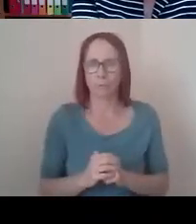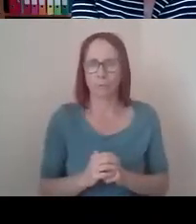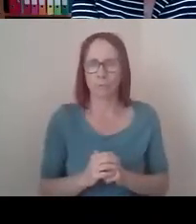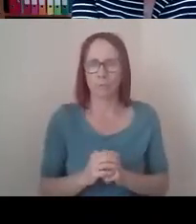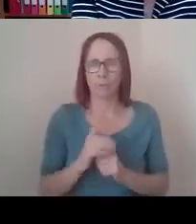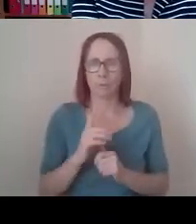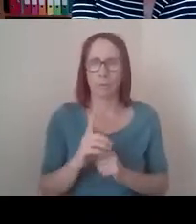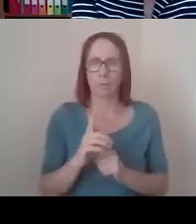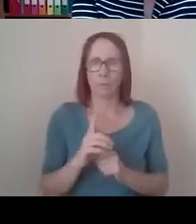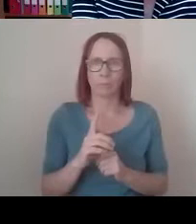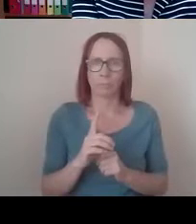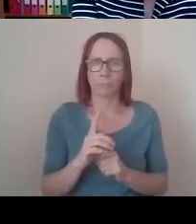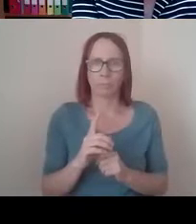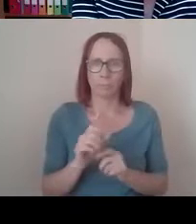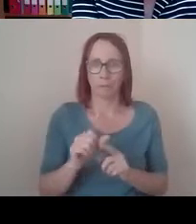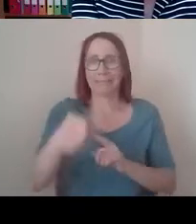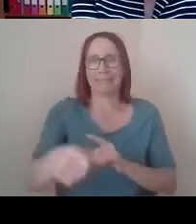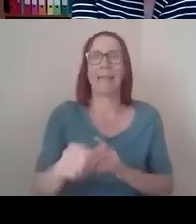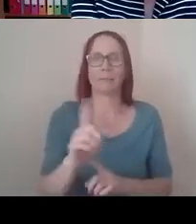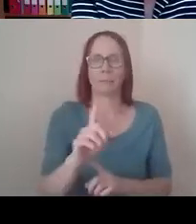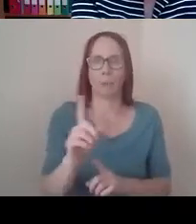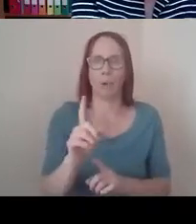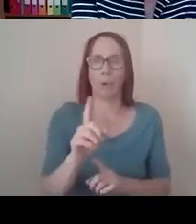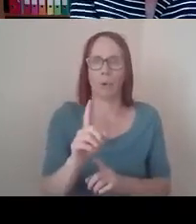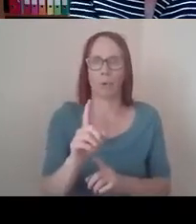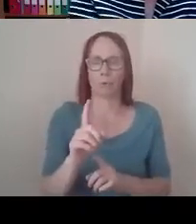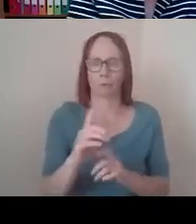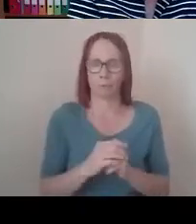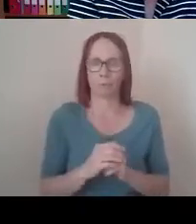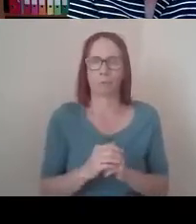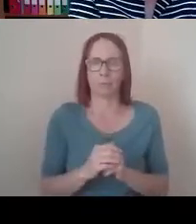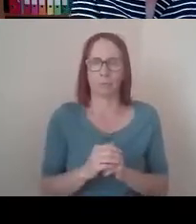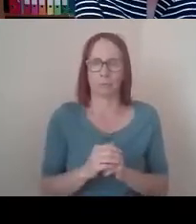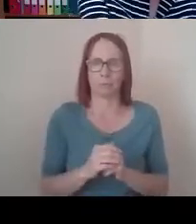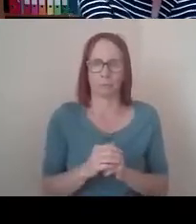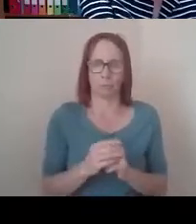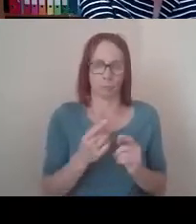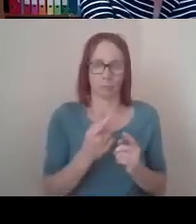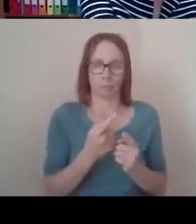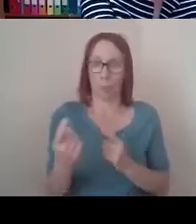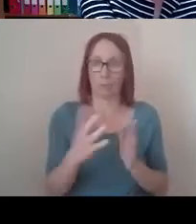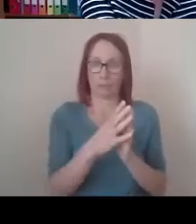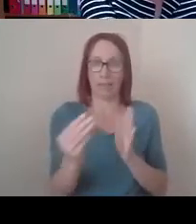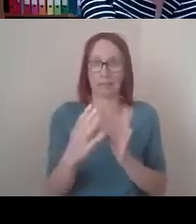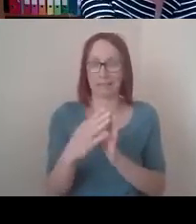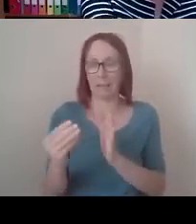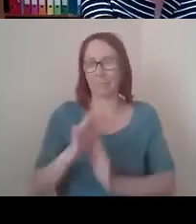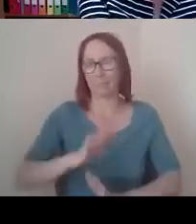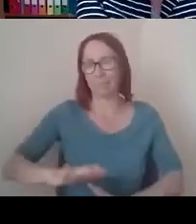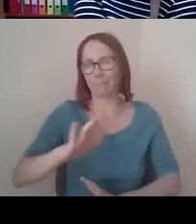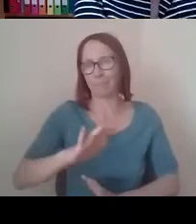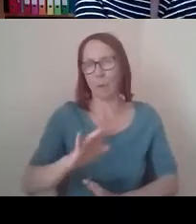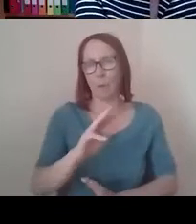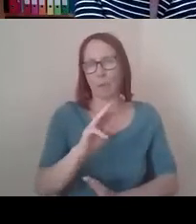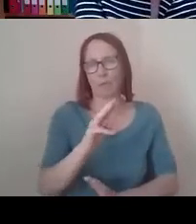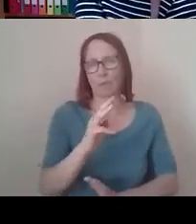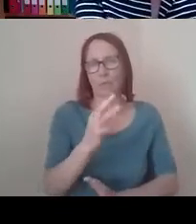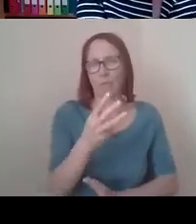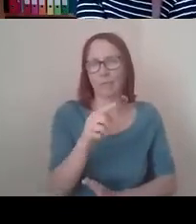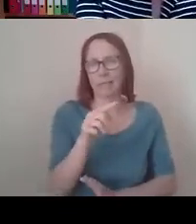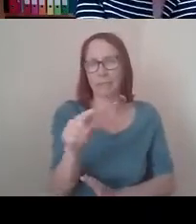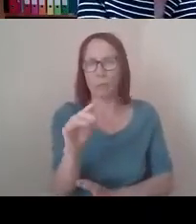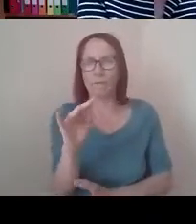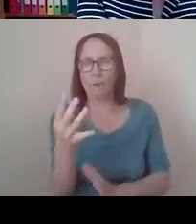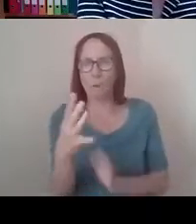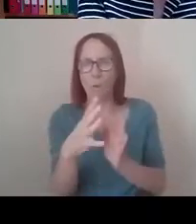this, we then did that. So that's what we're looking at for each of the examples. It's usually 3, possibly 4